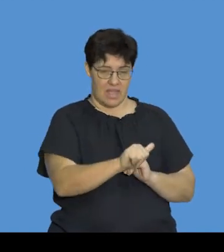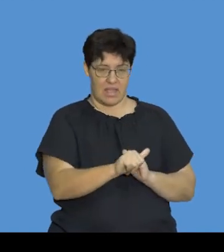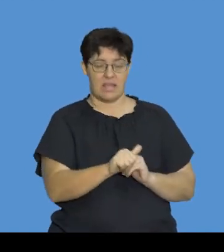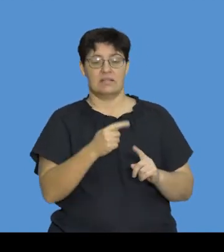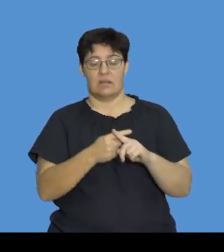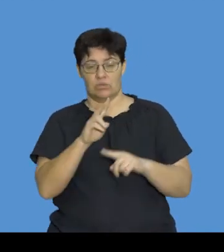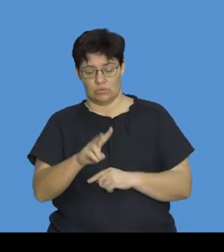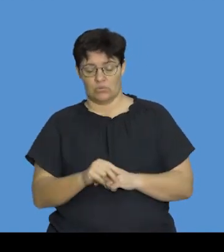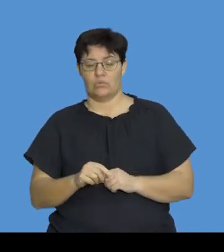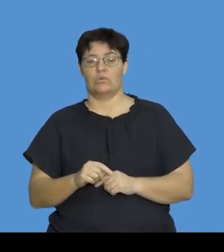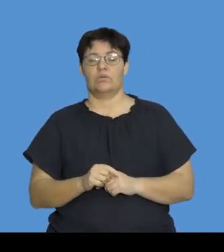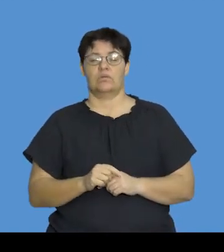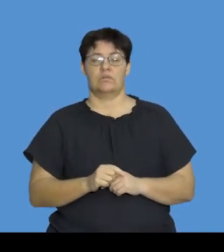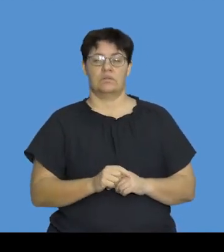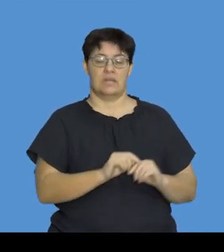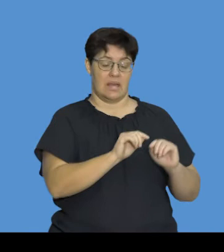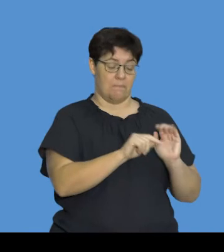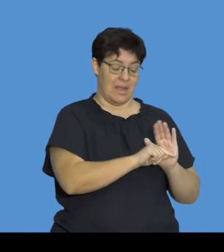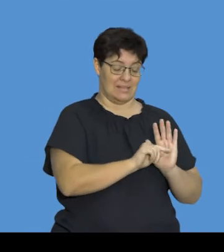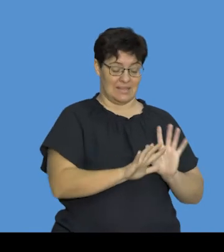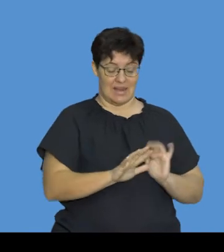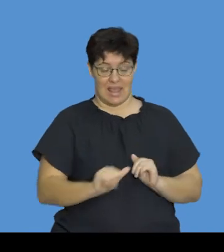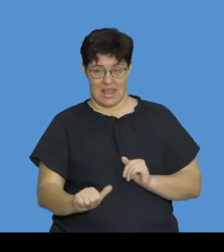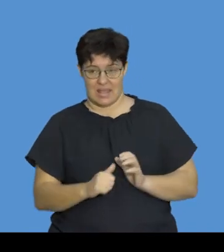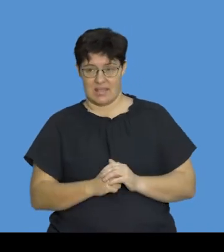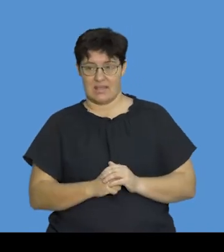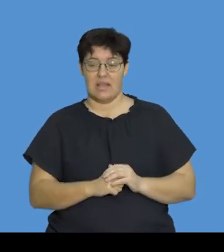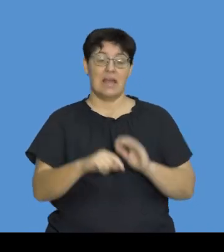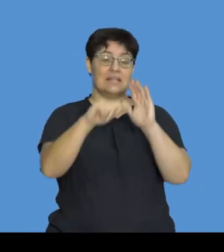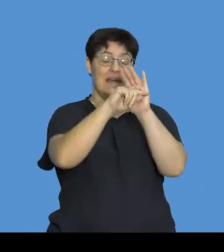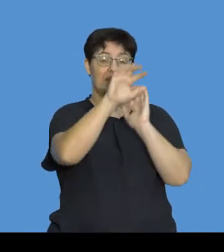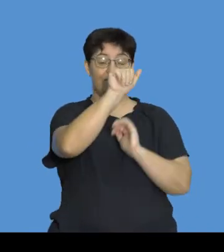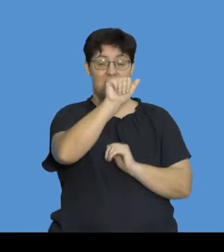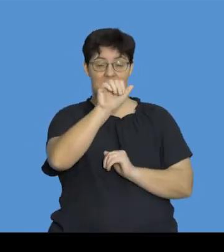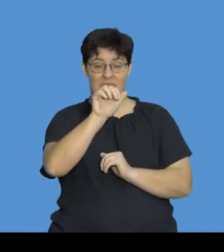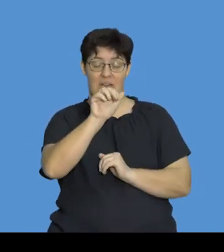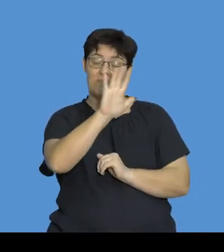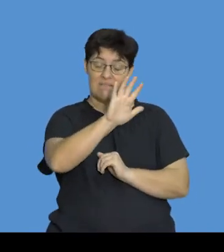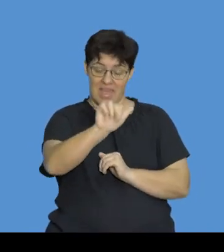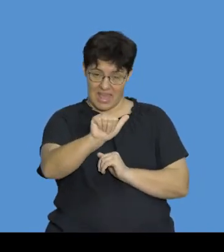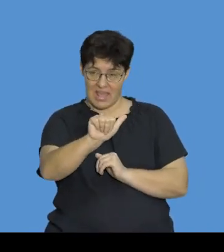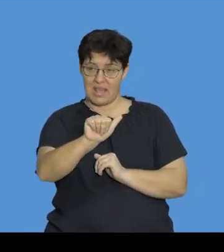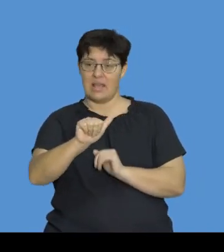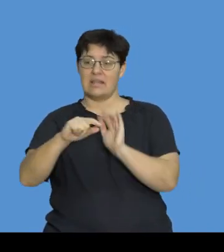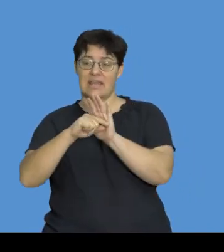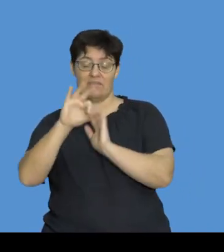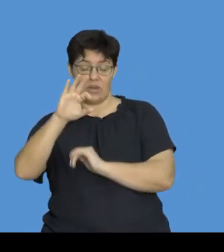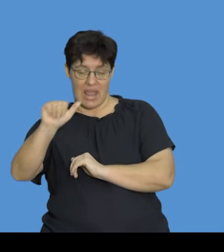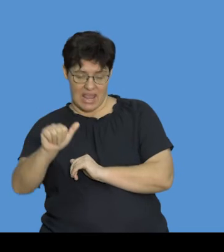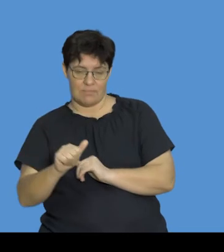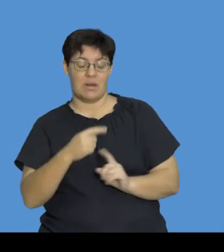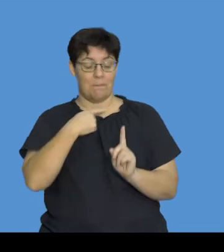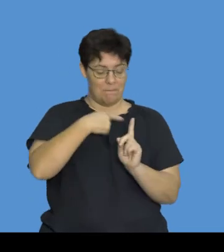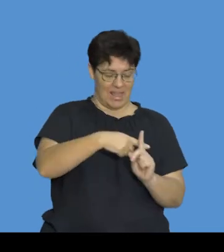be negative 10a. Negative 5a times negative 3a will then be